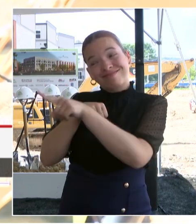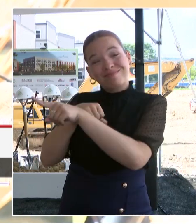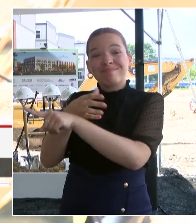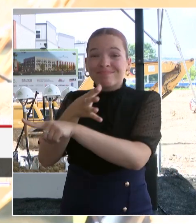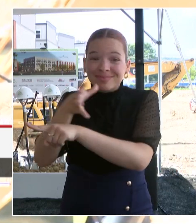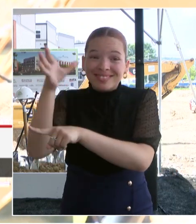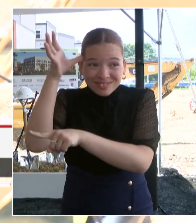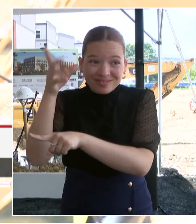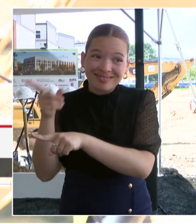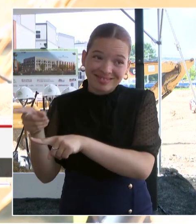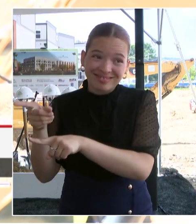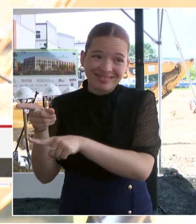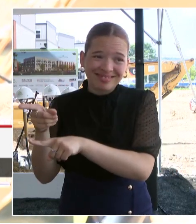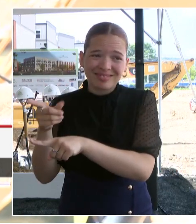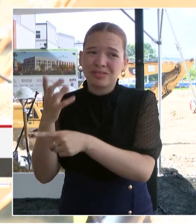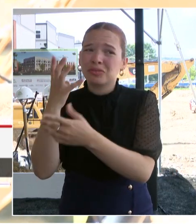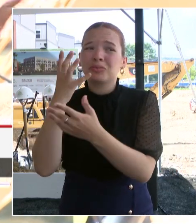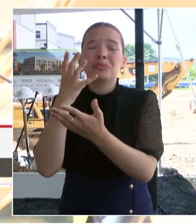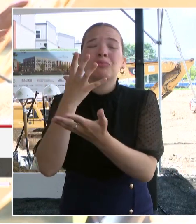Let's give her a hand for that.